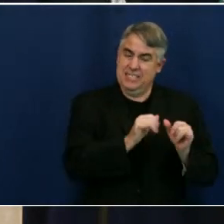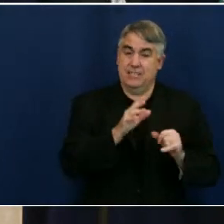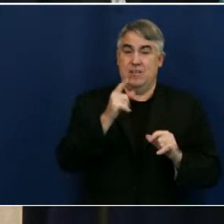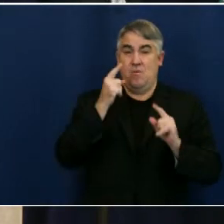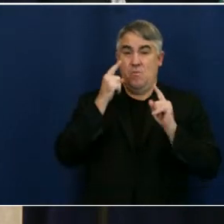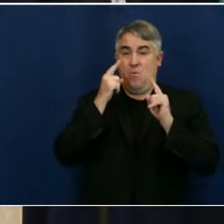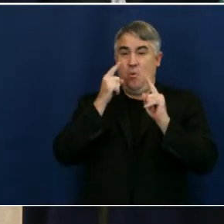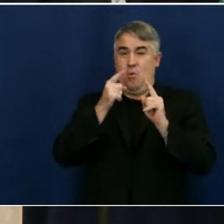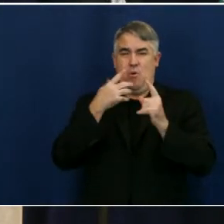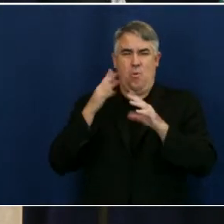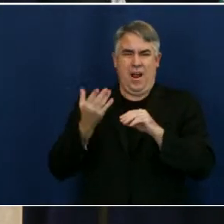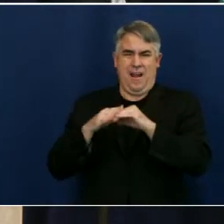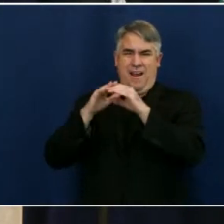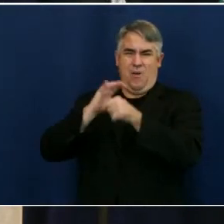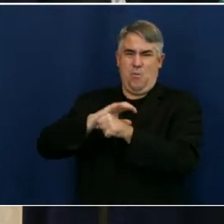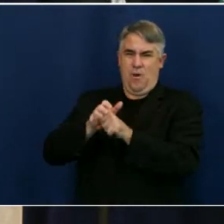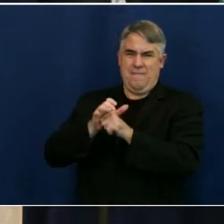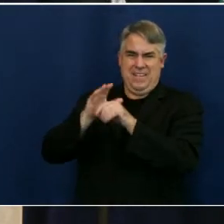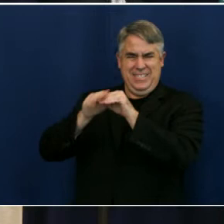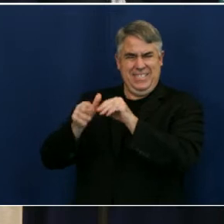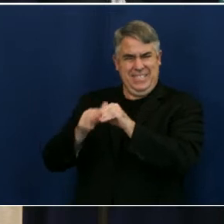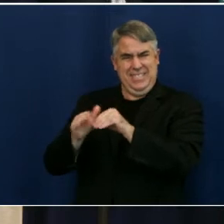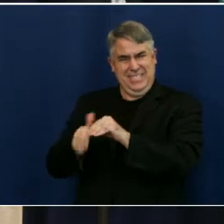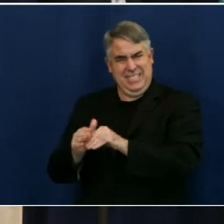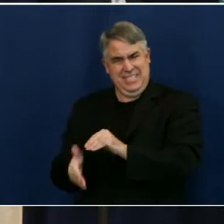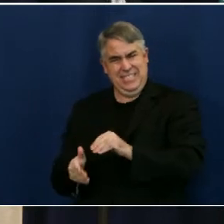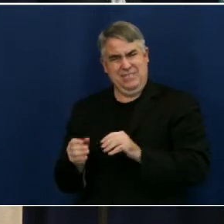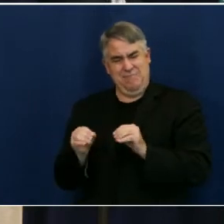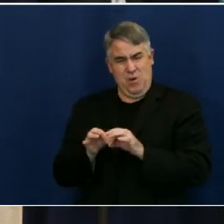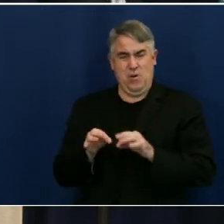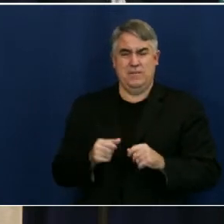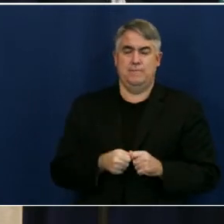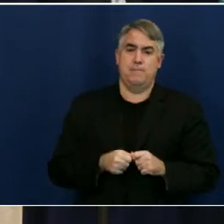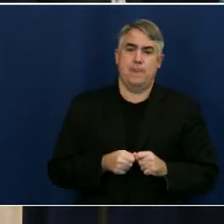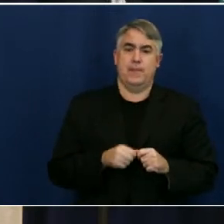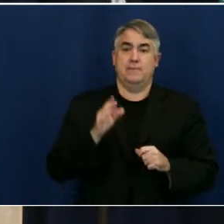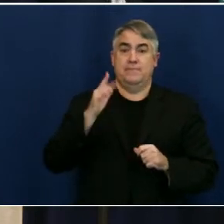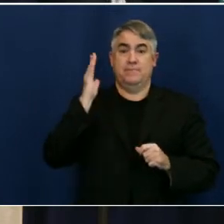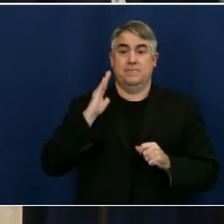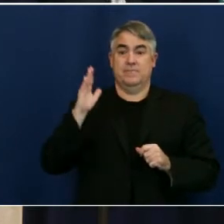increased number of cases. While we have come down from the